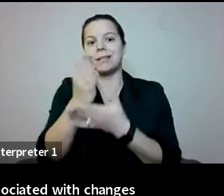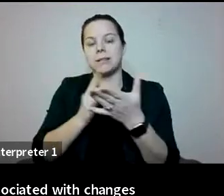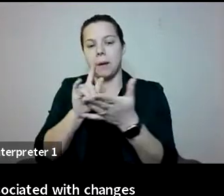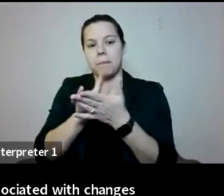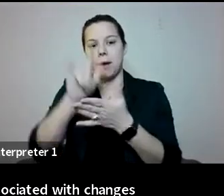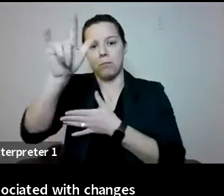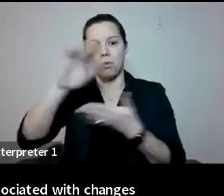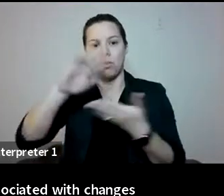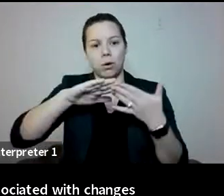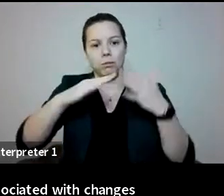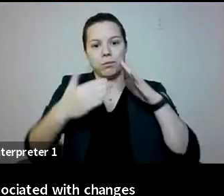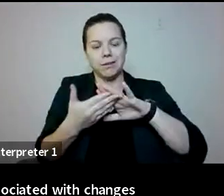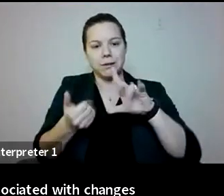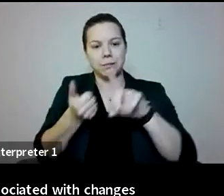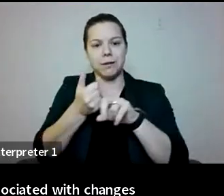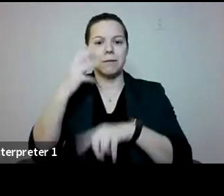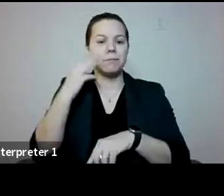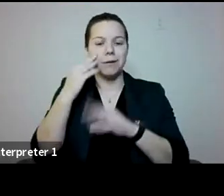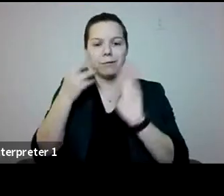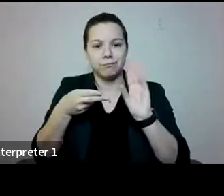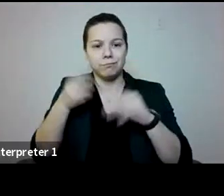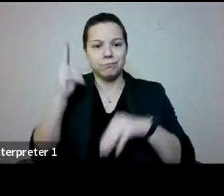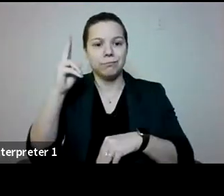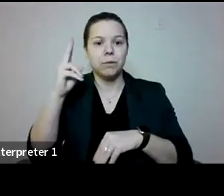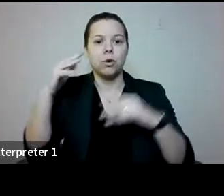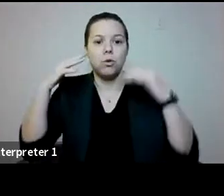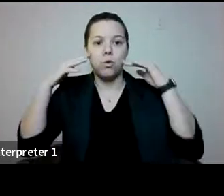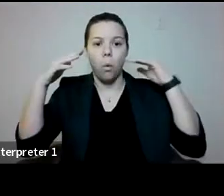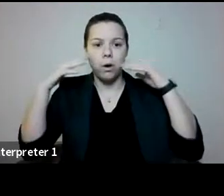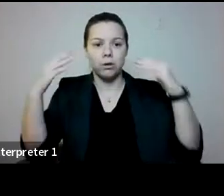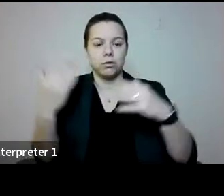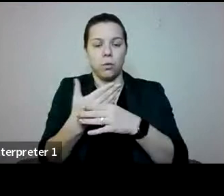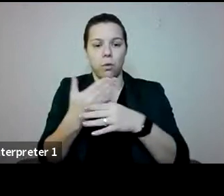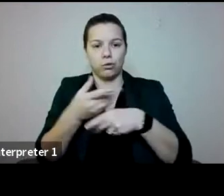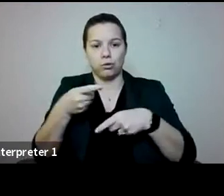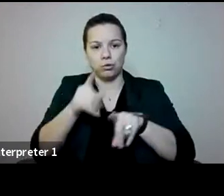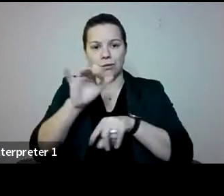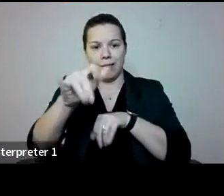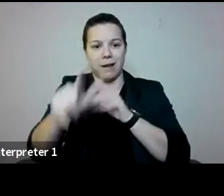communities experienced heightened noise annoyance in that period.